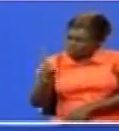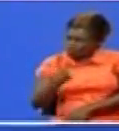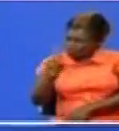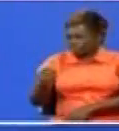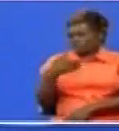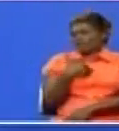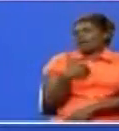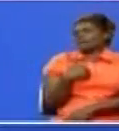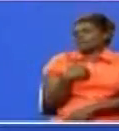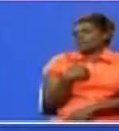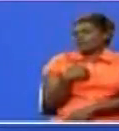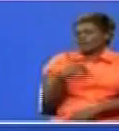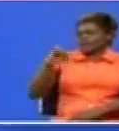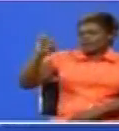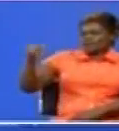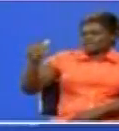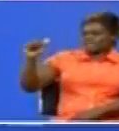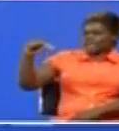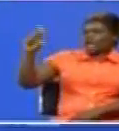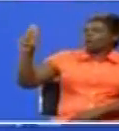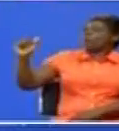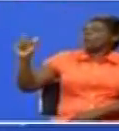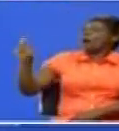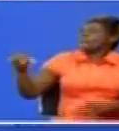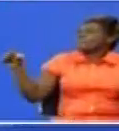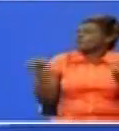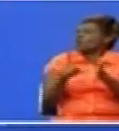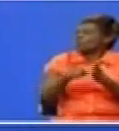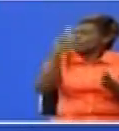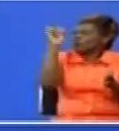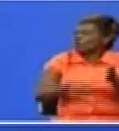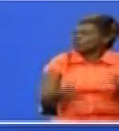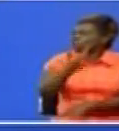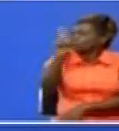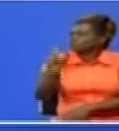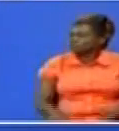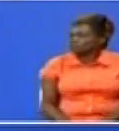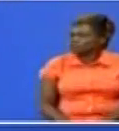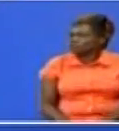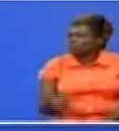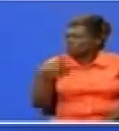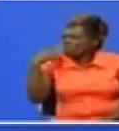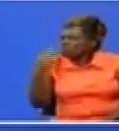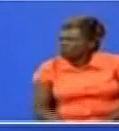it's in regards to Jaguar. What's the beef with him? Who?